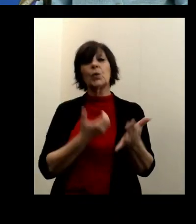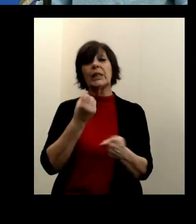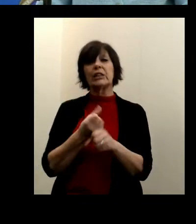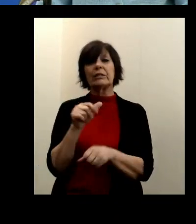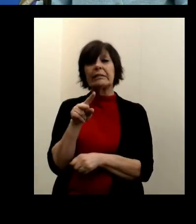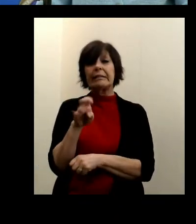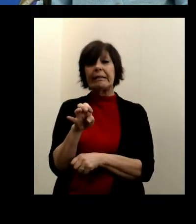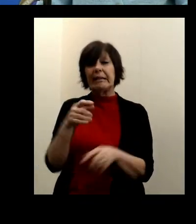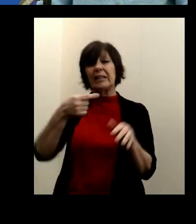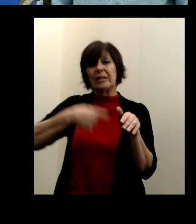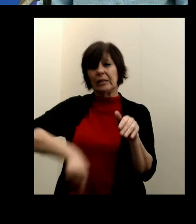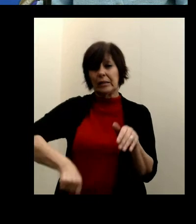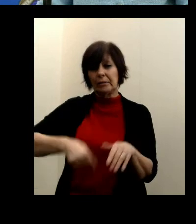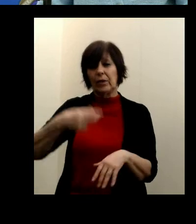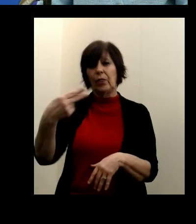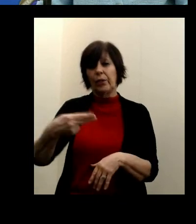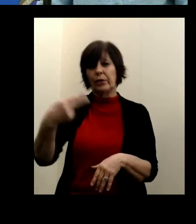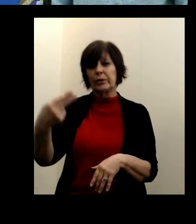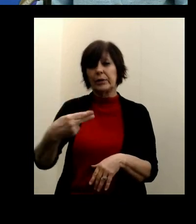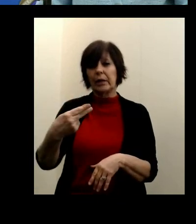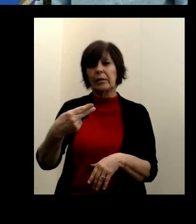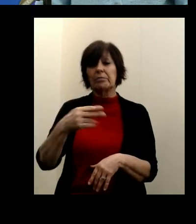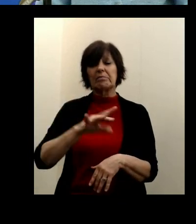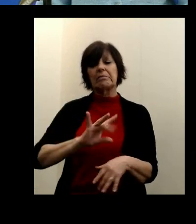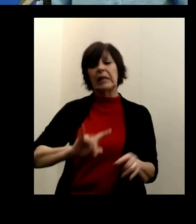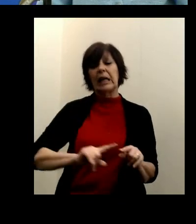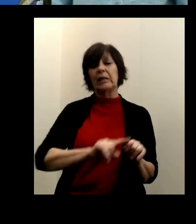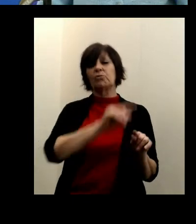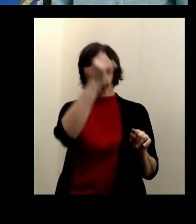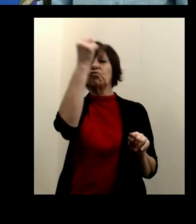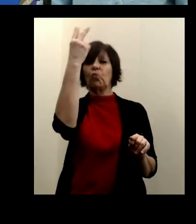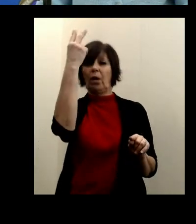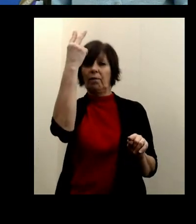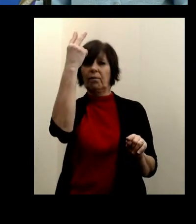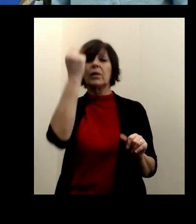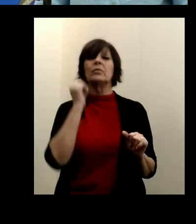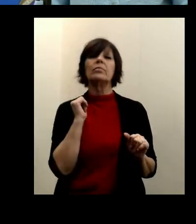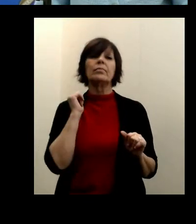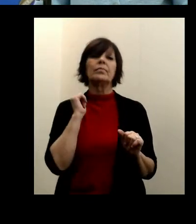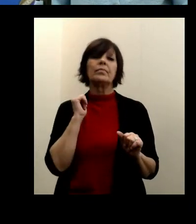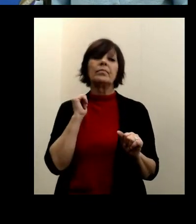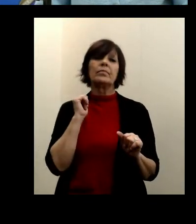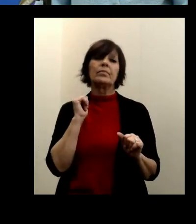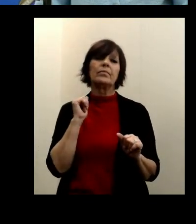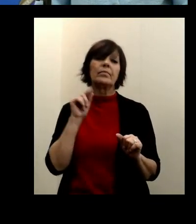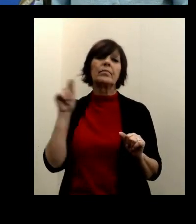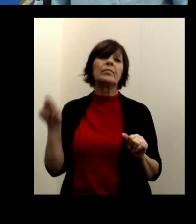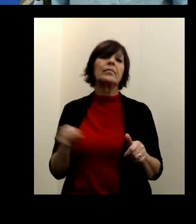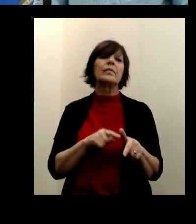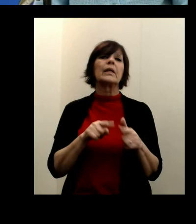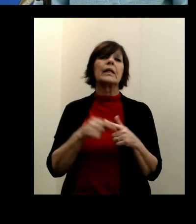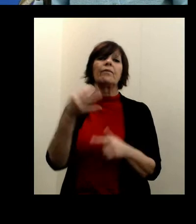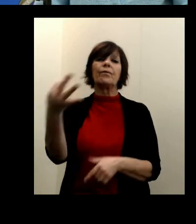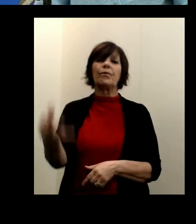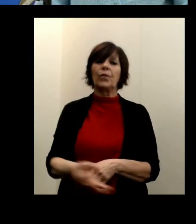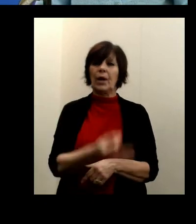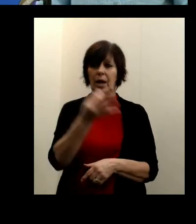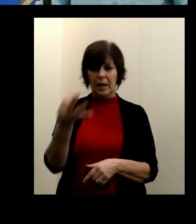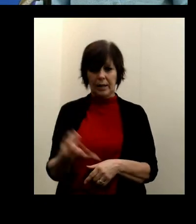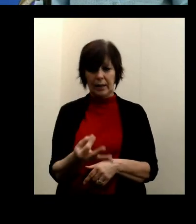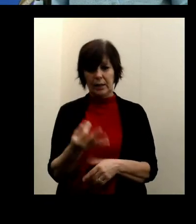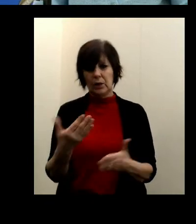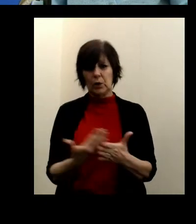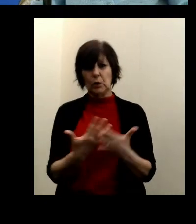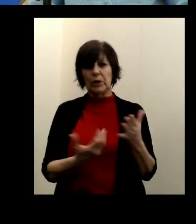the following week for New Year's Eve Day, we're going to have shortened hours from 8 a.m. to 12 p.m. And then on